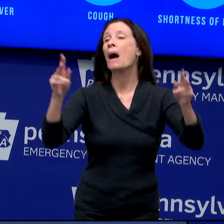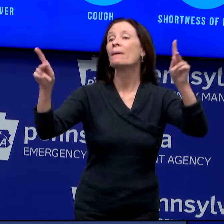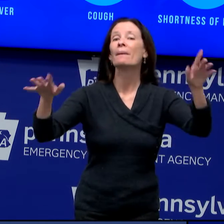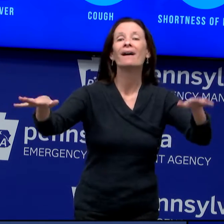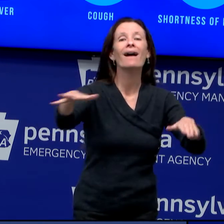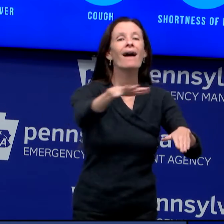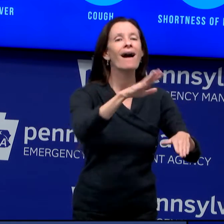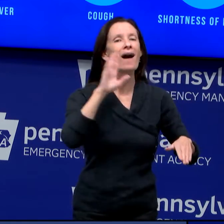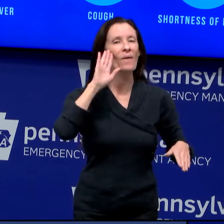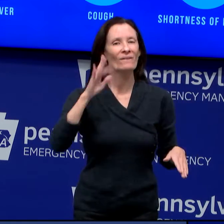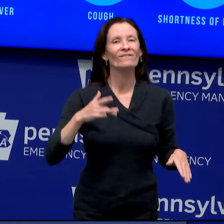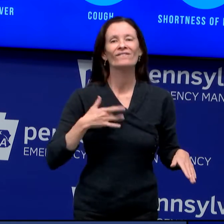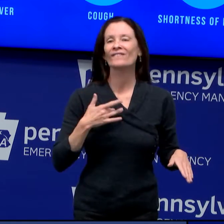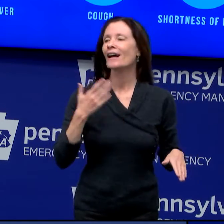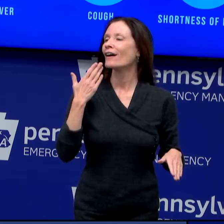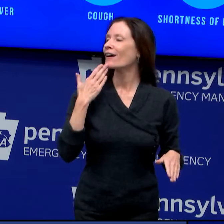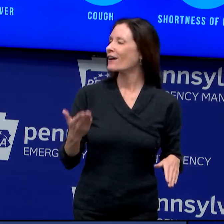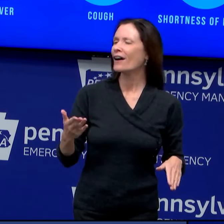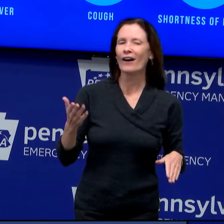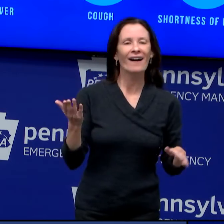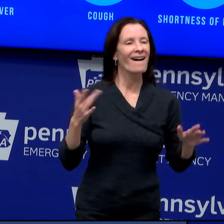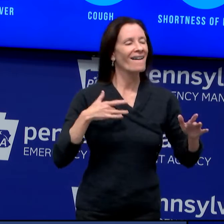will recover together.